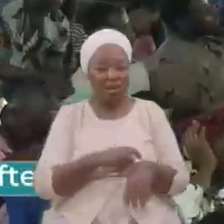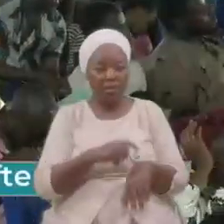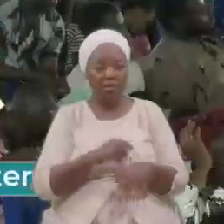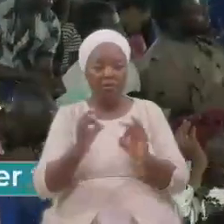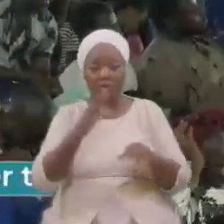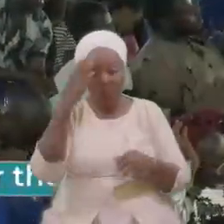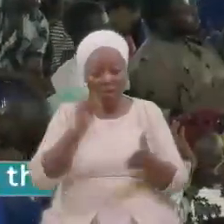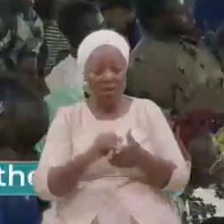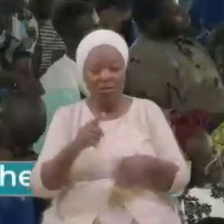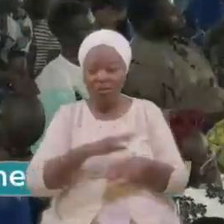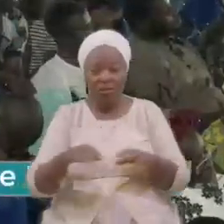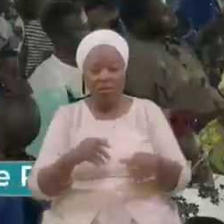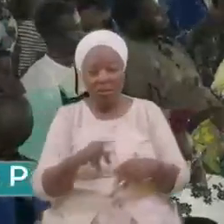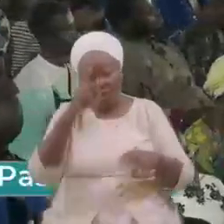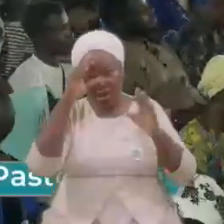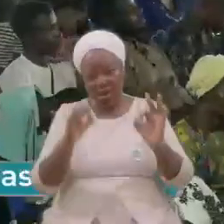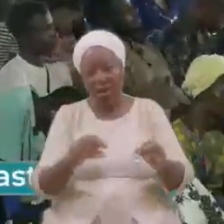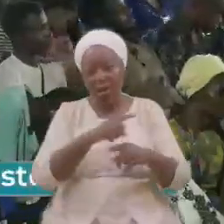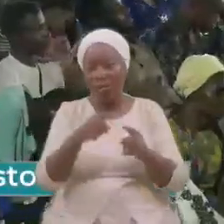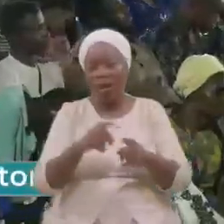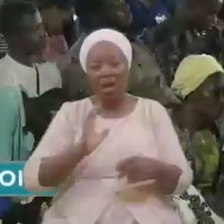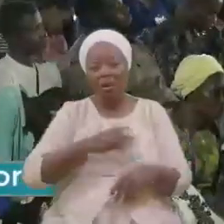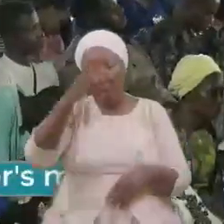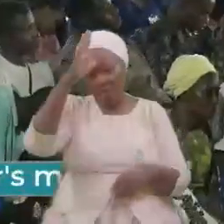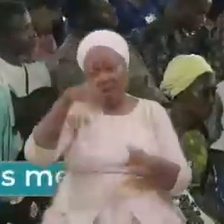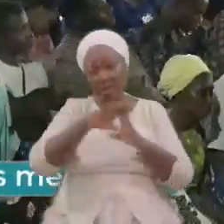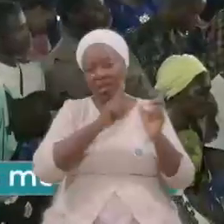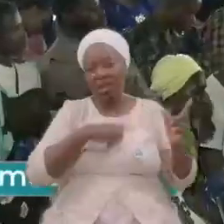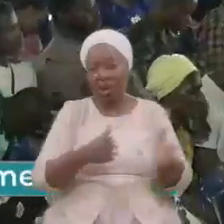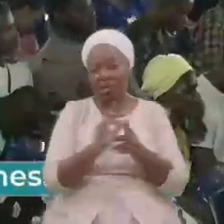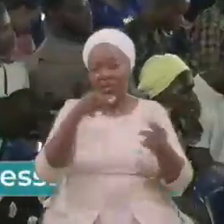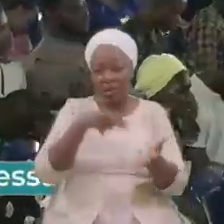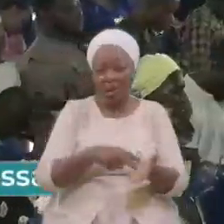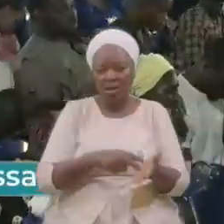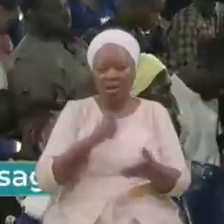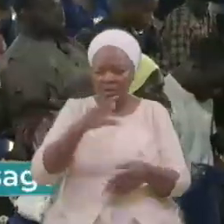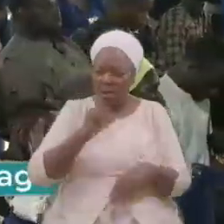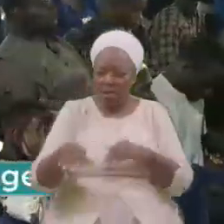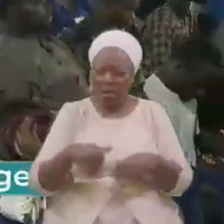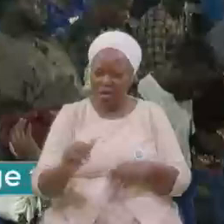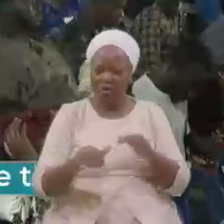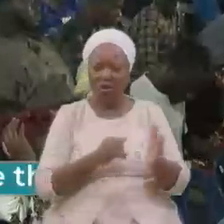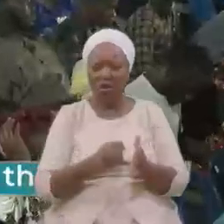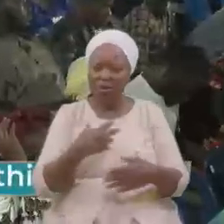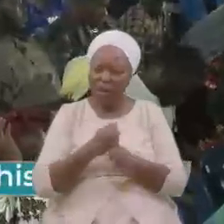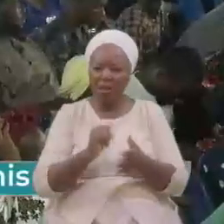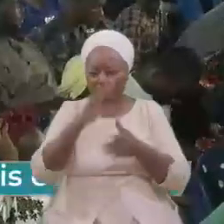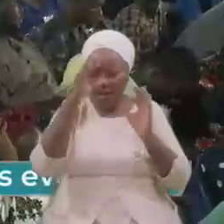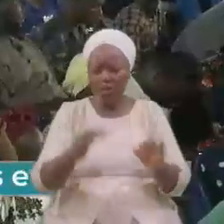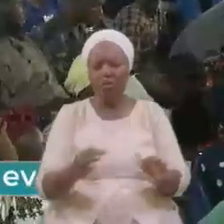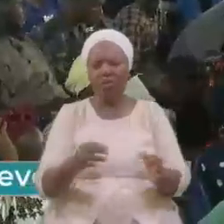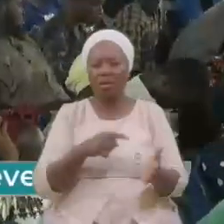workers across board, please, let's distribute ourselves now and write